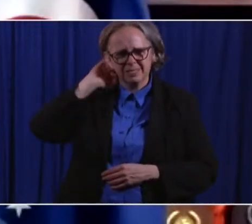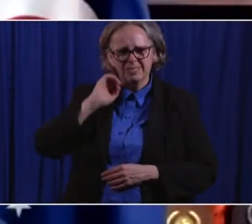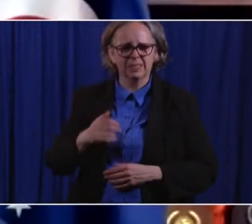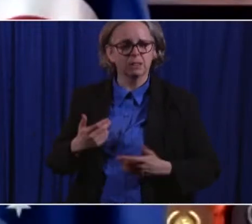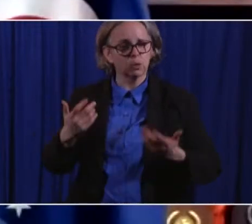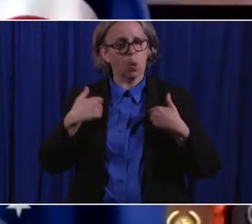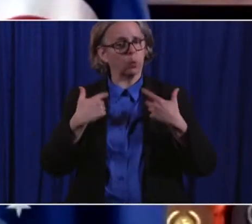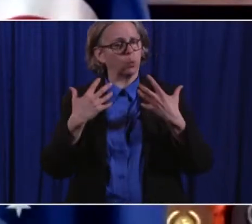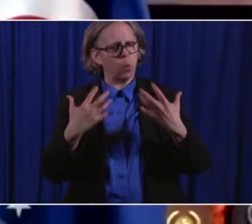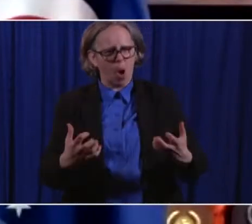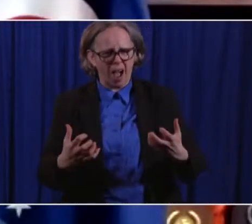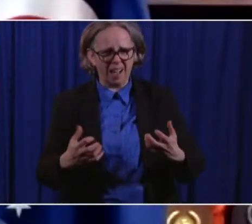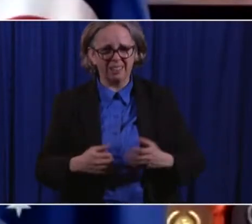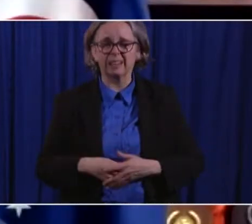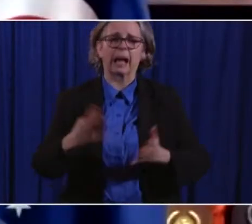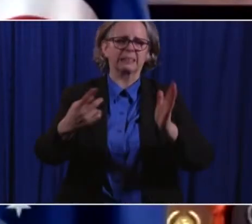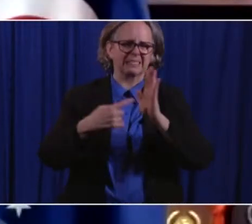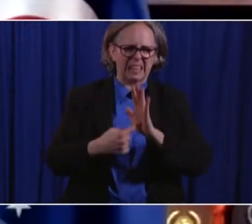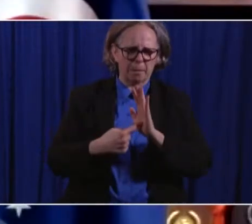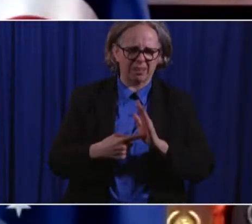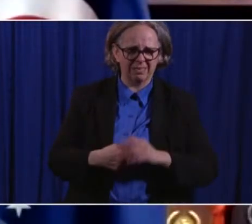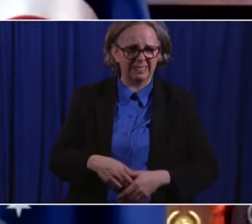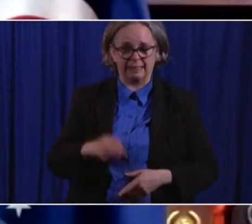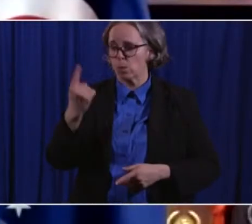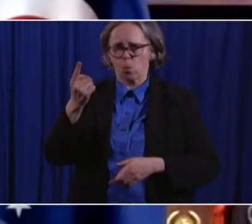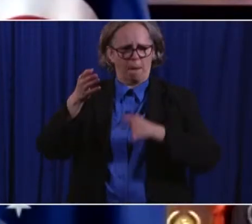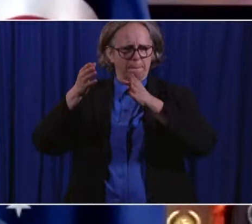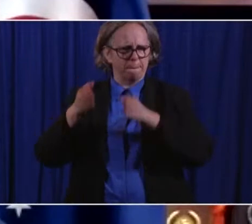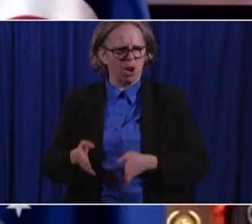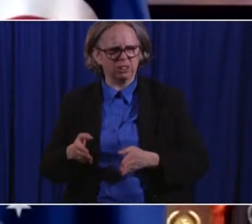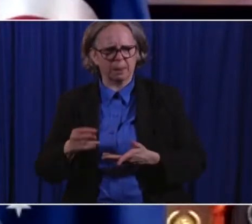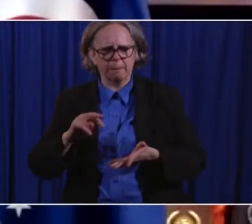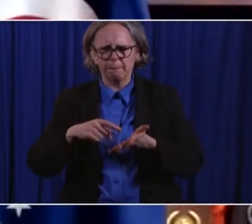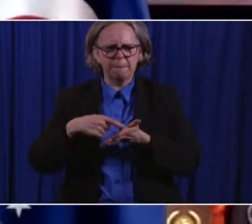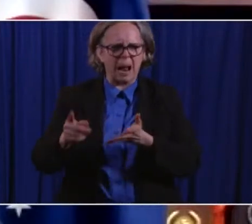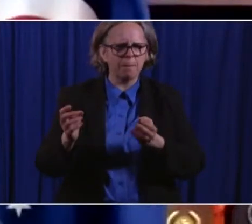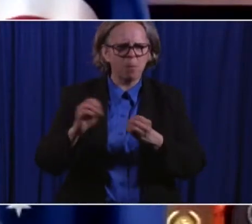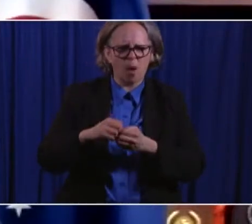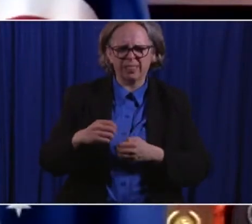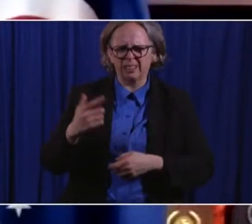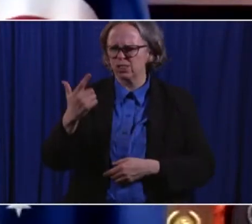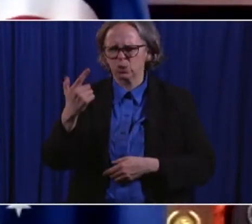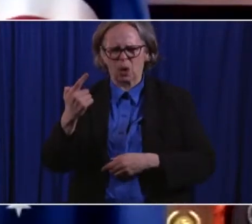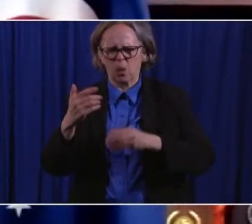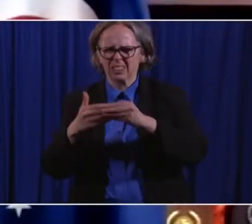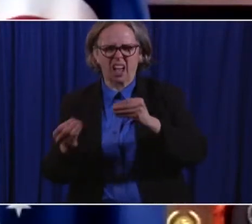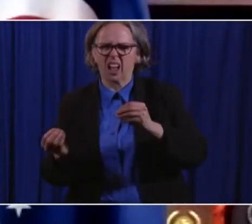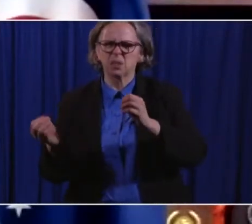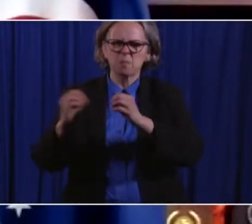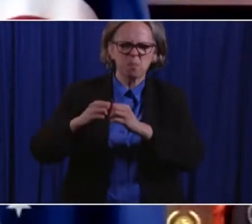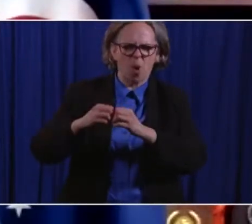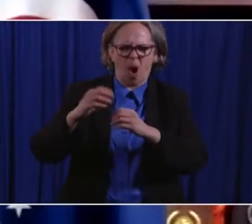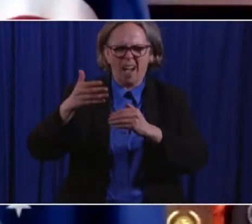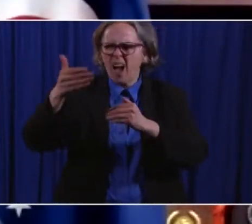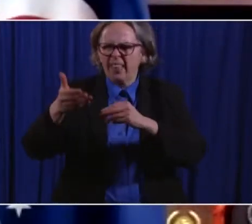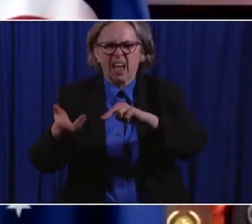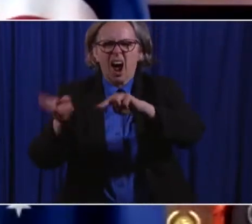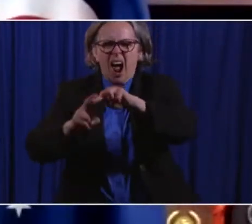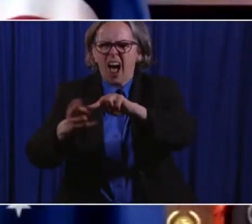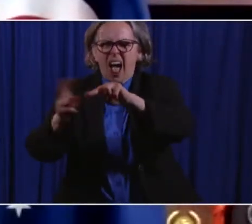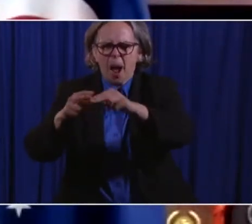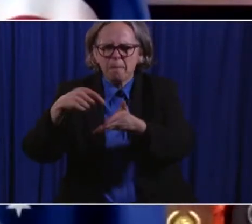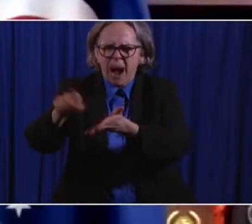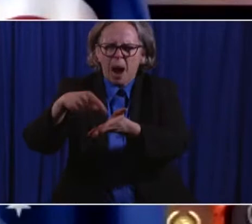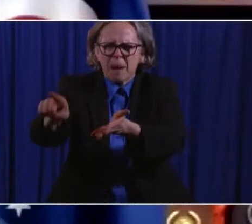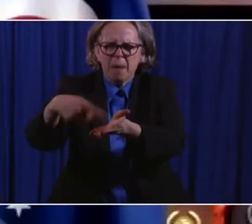in 2022 to $42 additional in 2023 and $63 per employee in 2024. So if